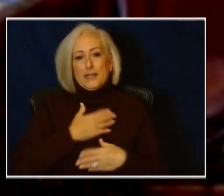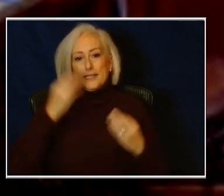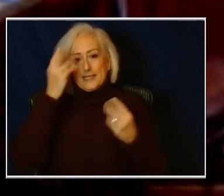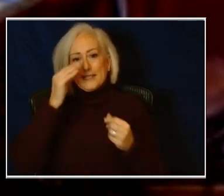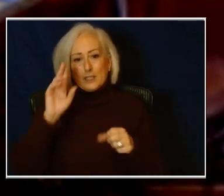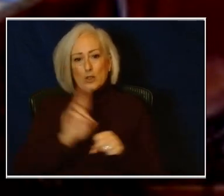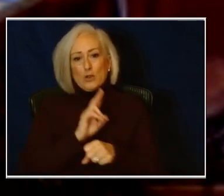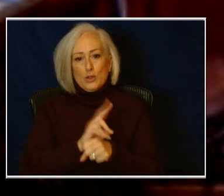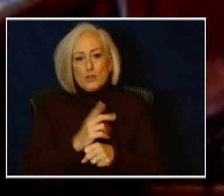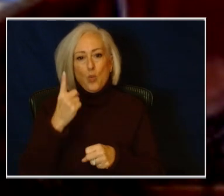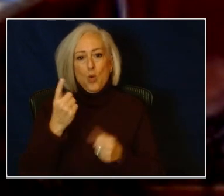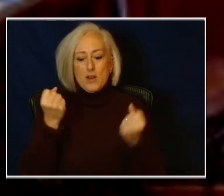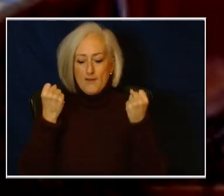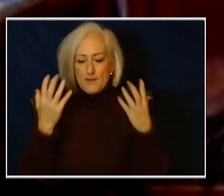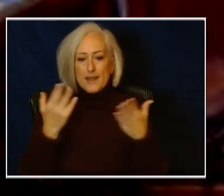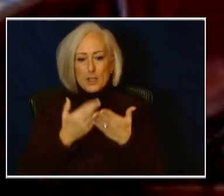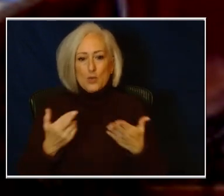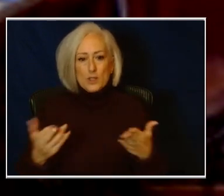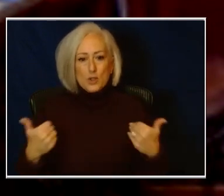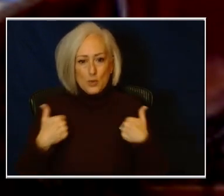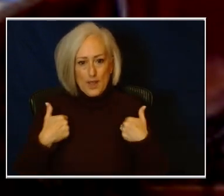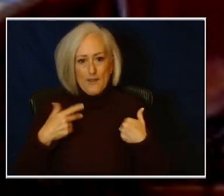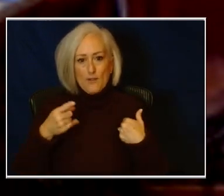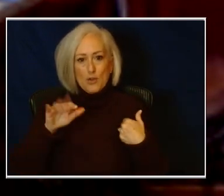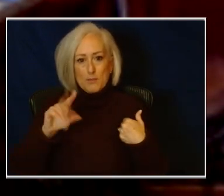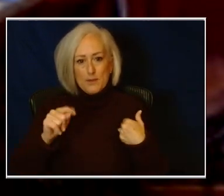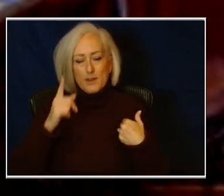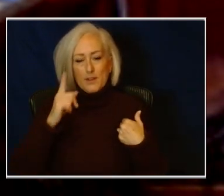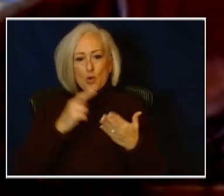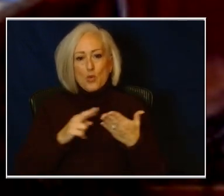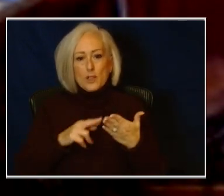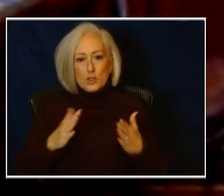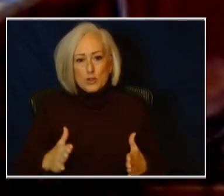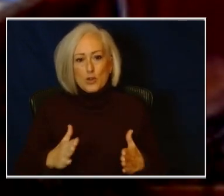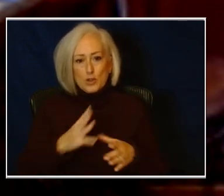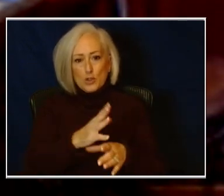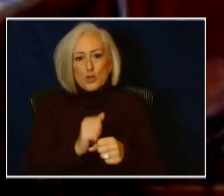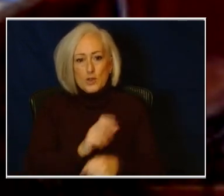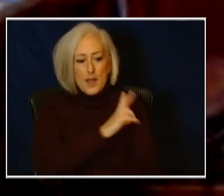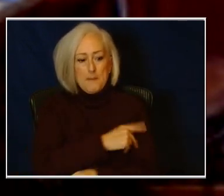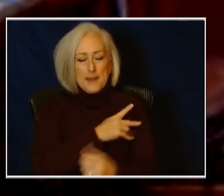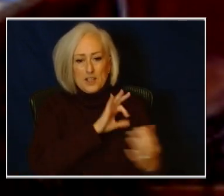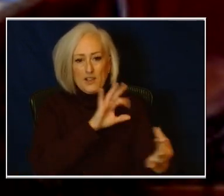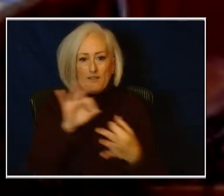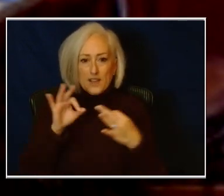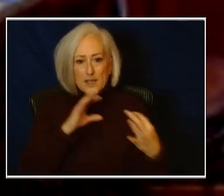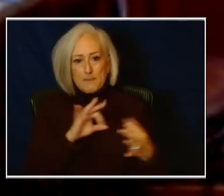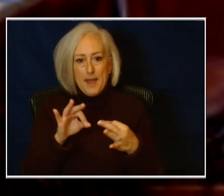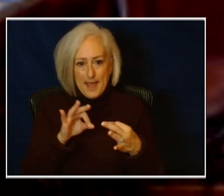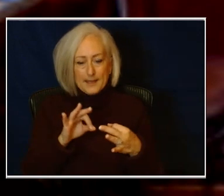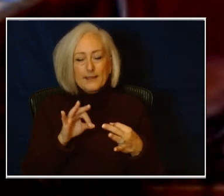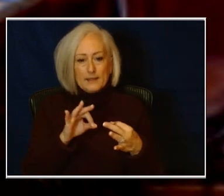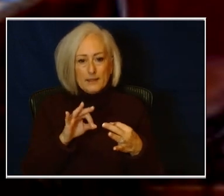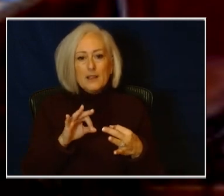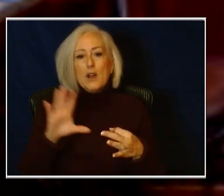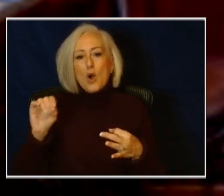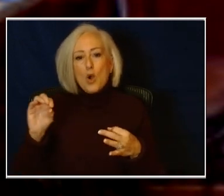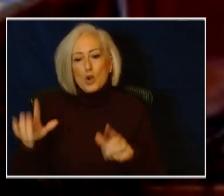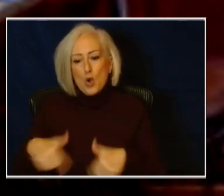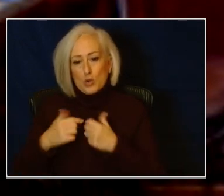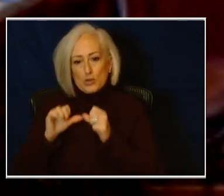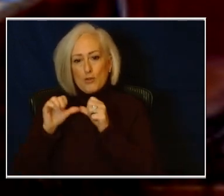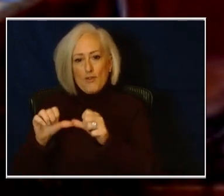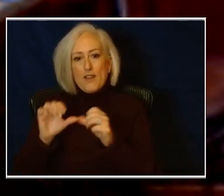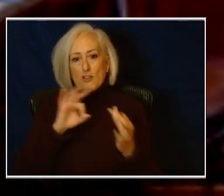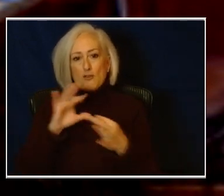using one of the many resources that we have in Pivot for researchers to be able to get patient feedback or co-survivor feedback on the